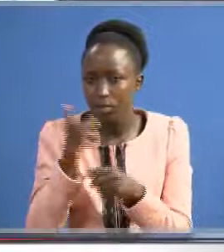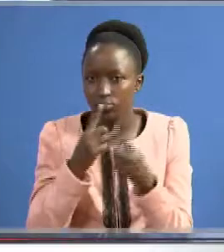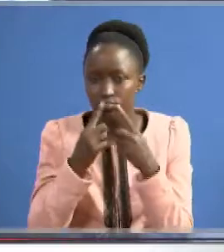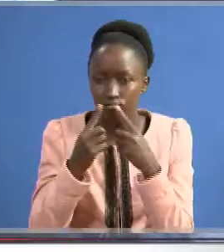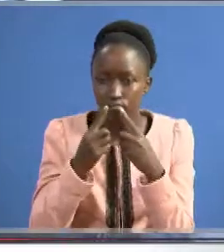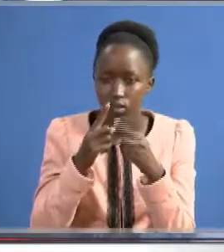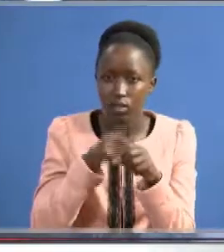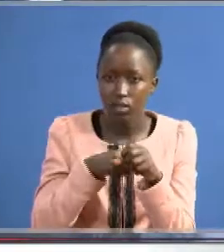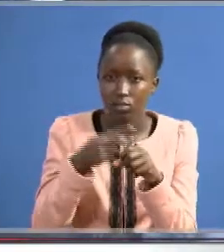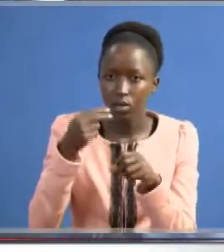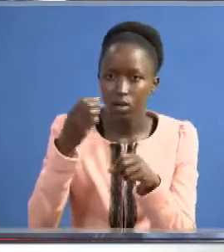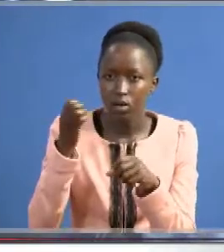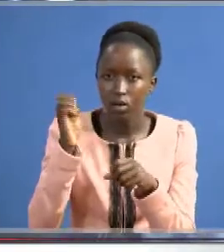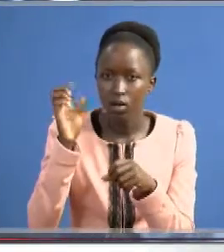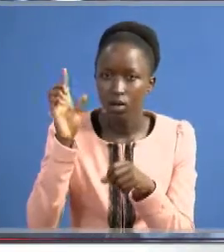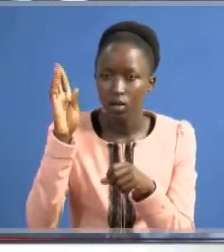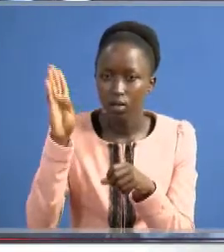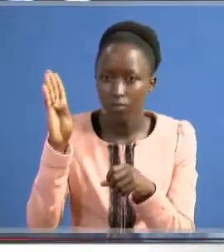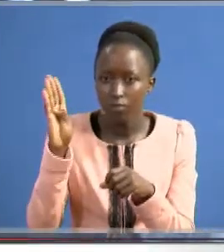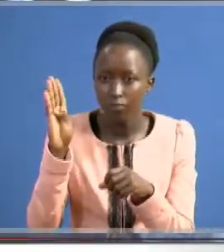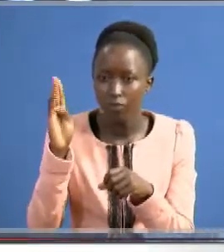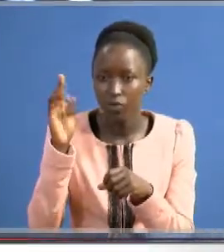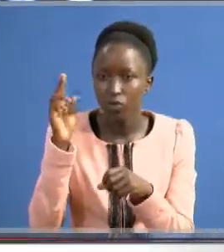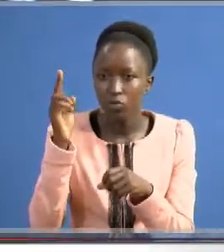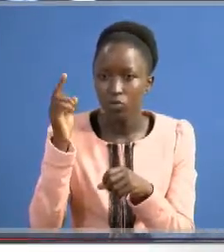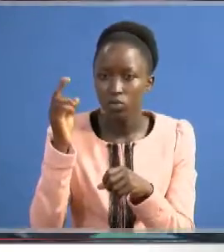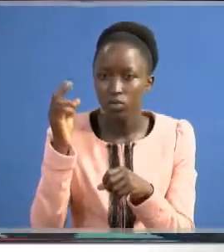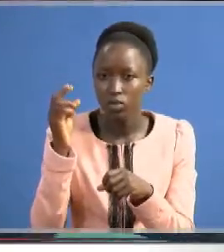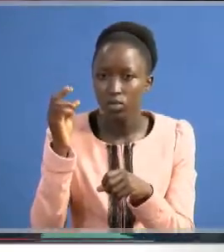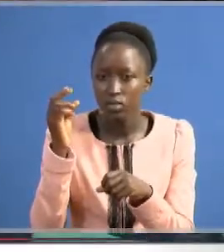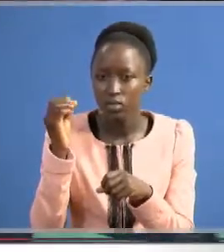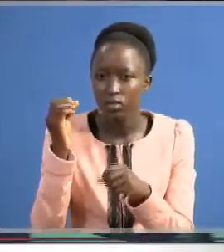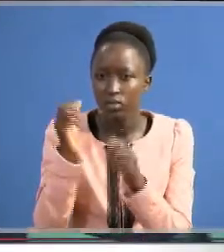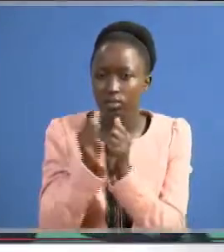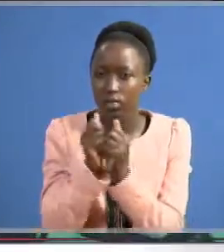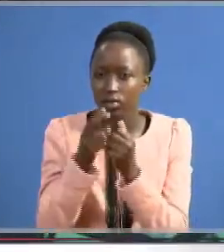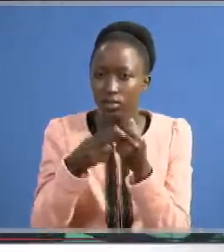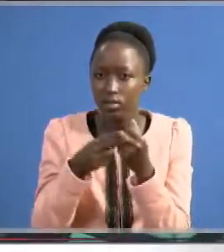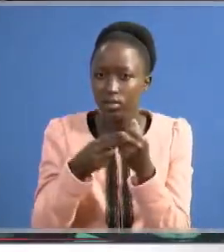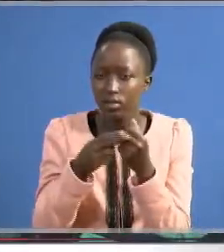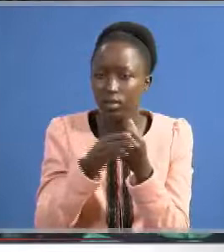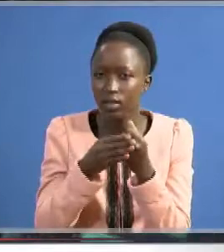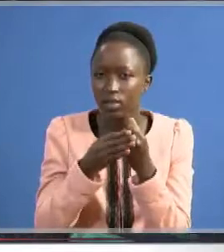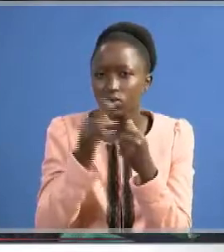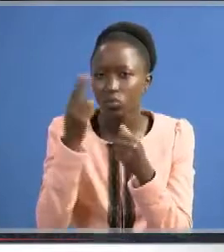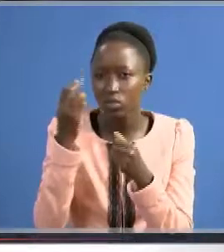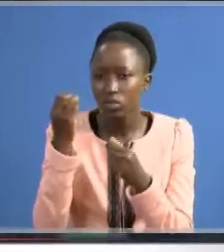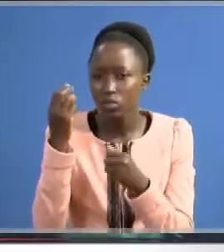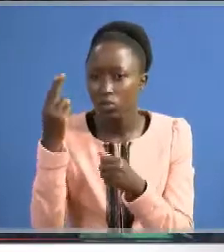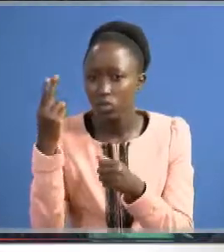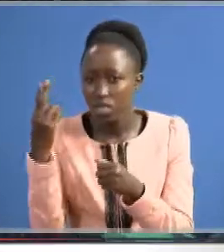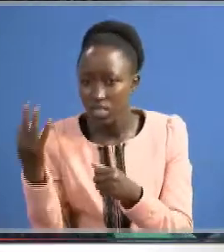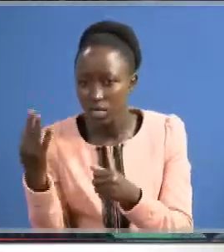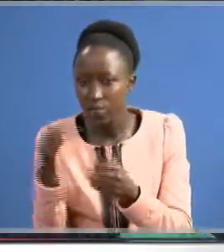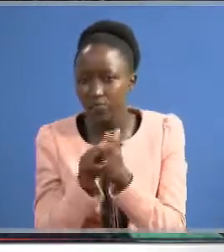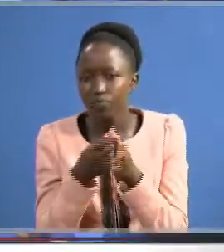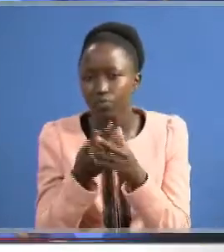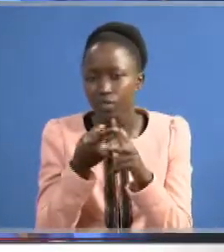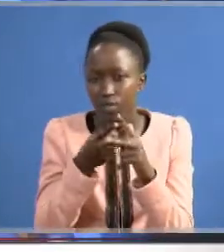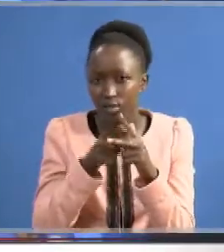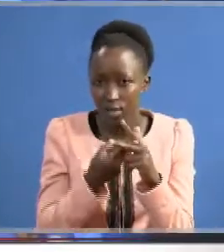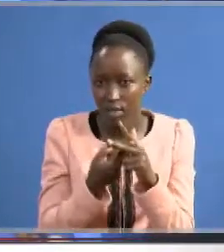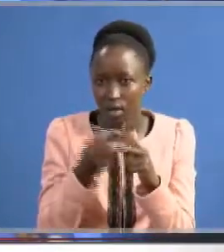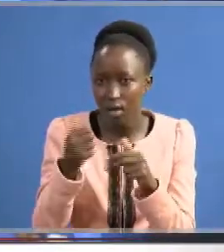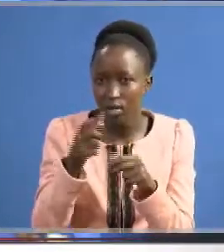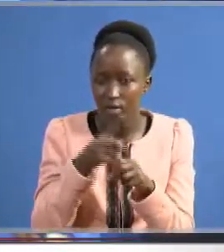launch of HELB's 2019 to 2023 strategic plan, Education Cabinet Secretary said the crackdown will start